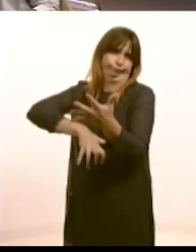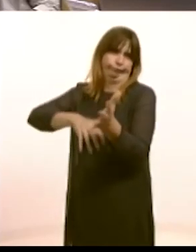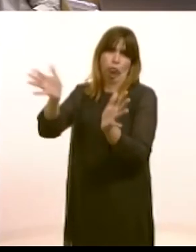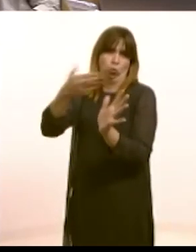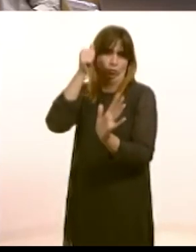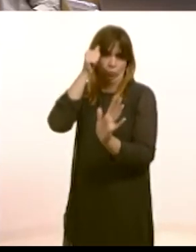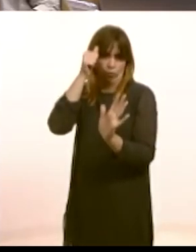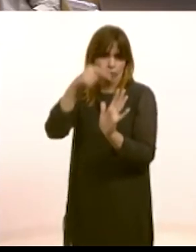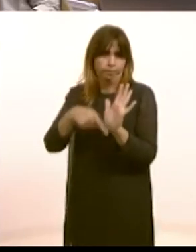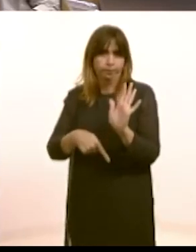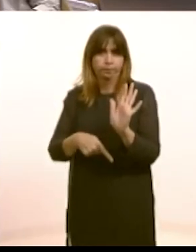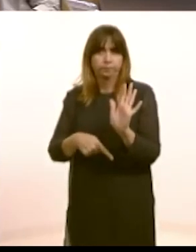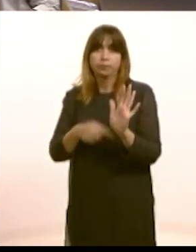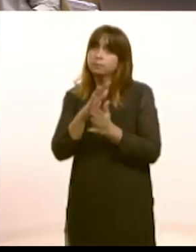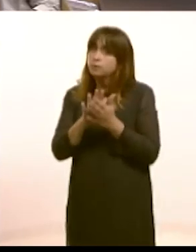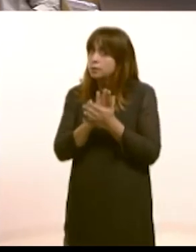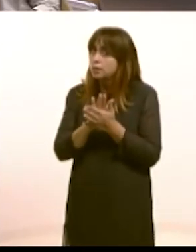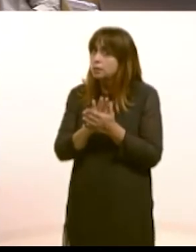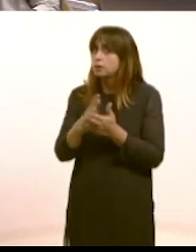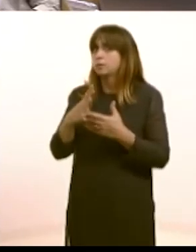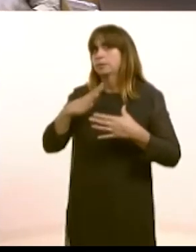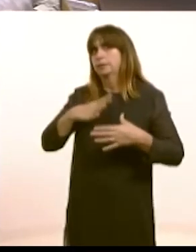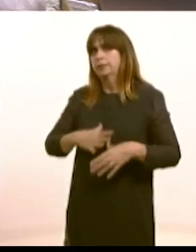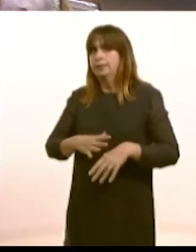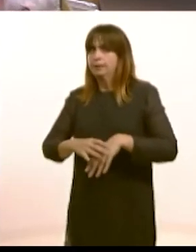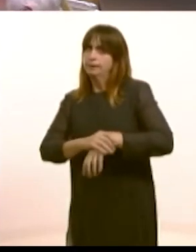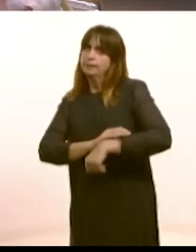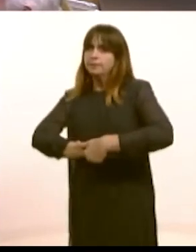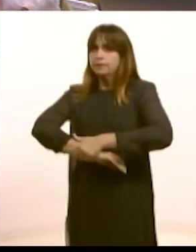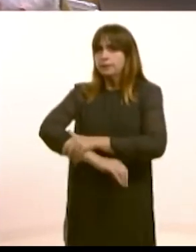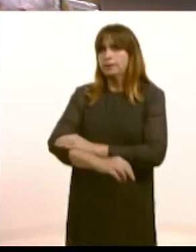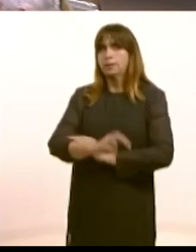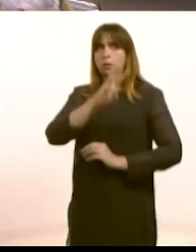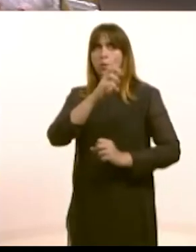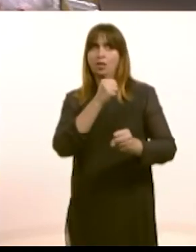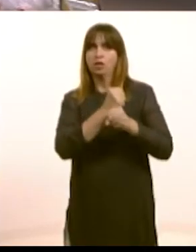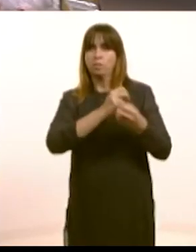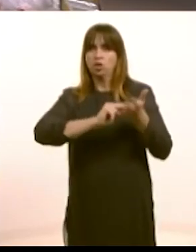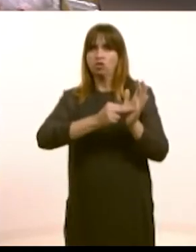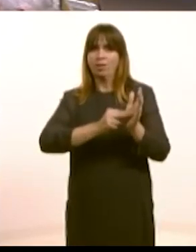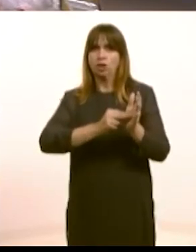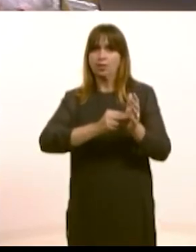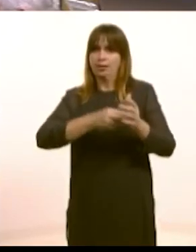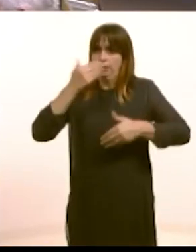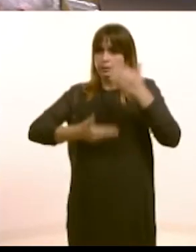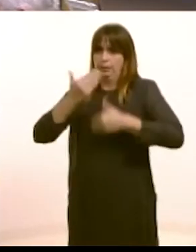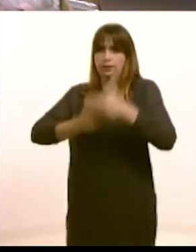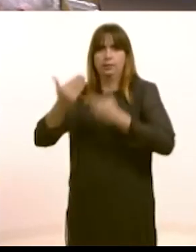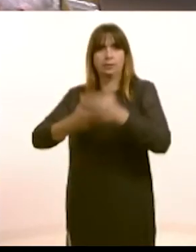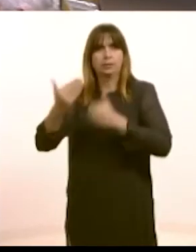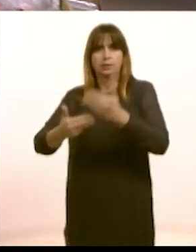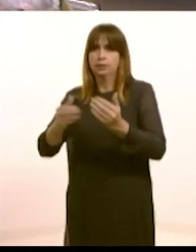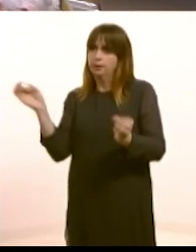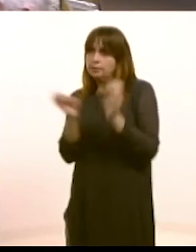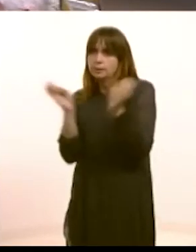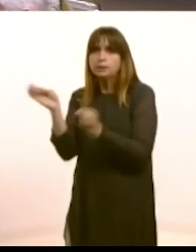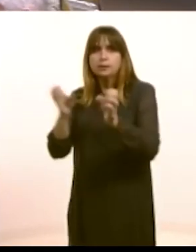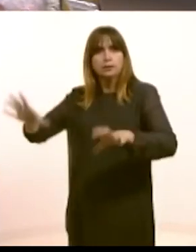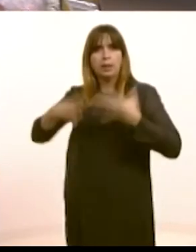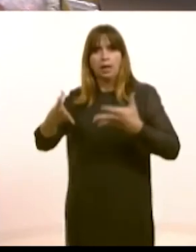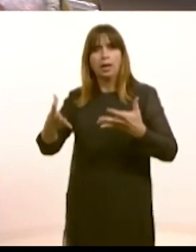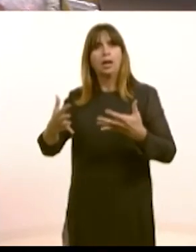see. This will require a real determination to deliver the Welsh Government strategy and to align that workforce towards primary